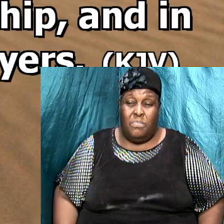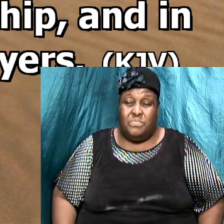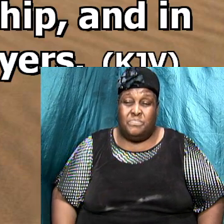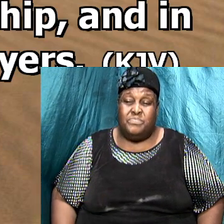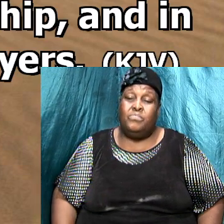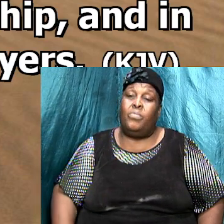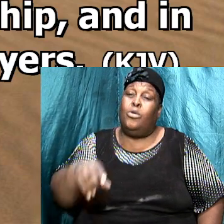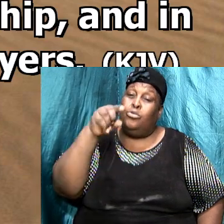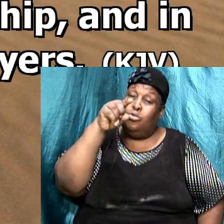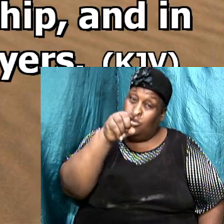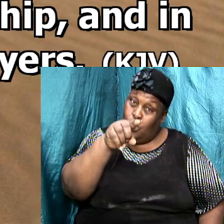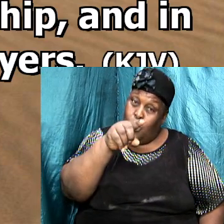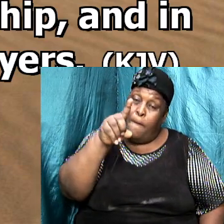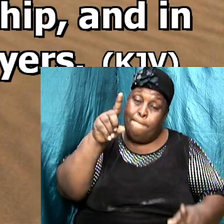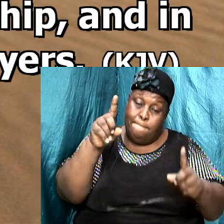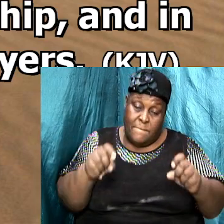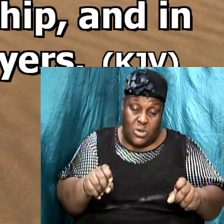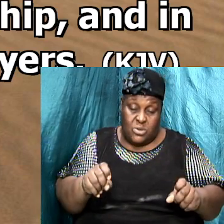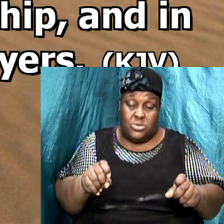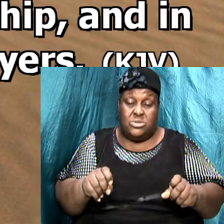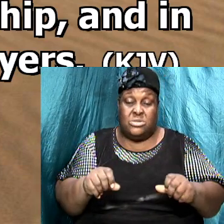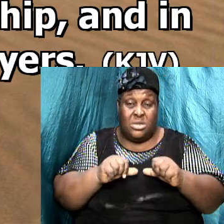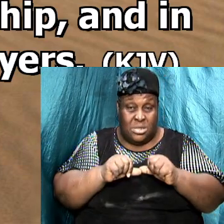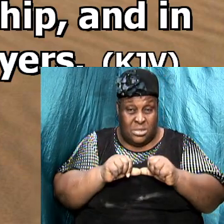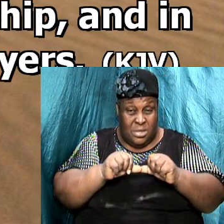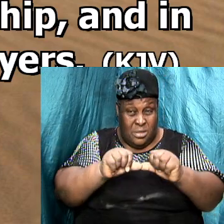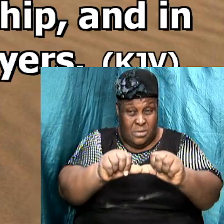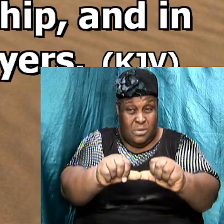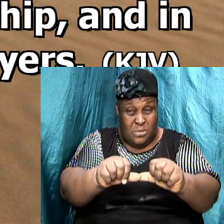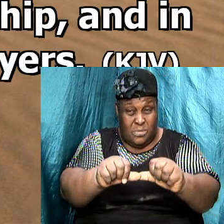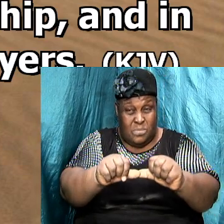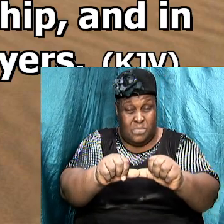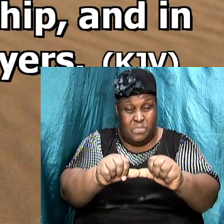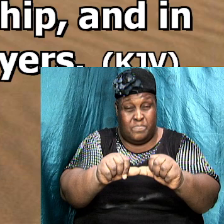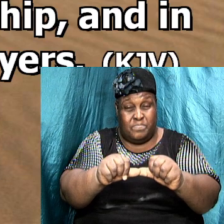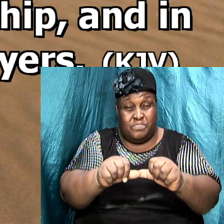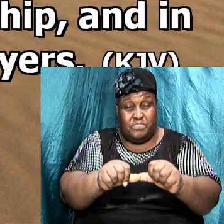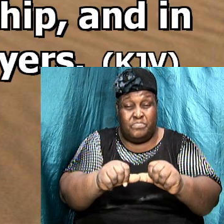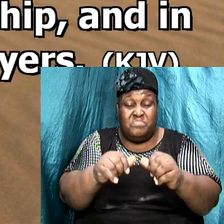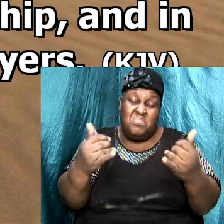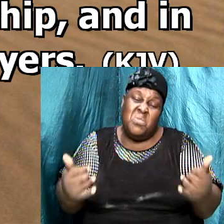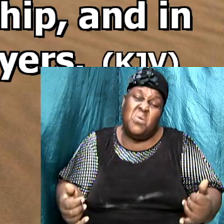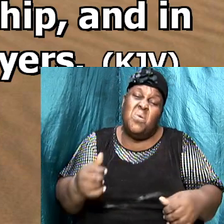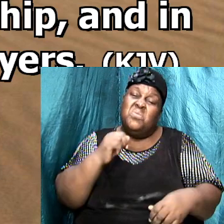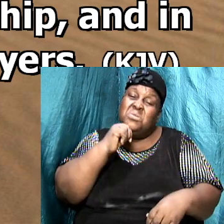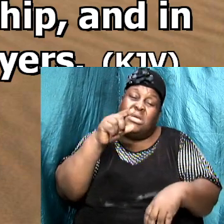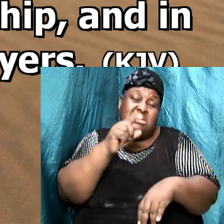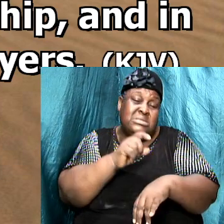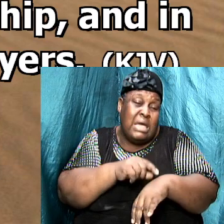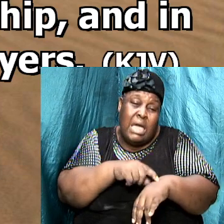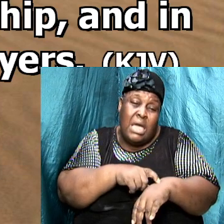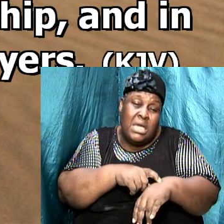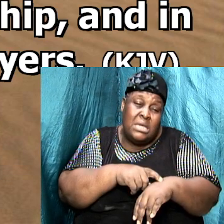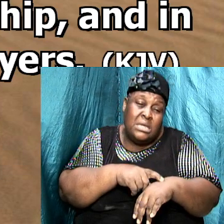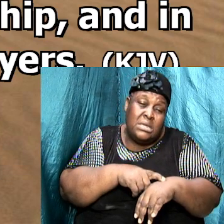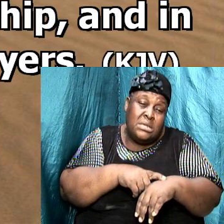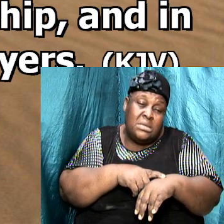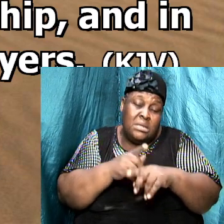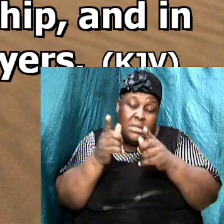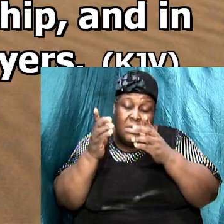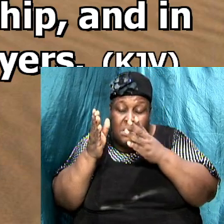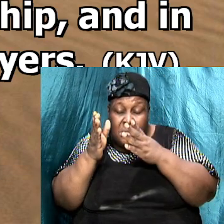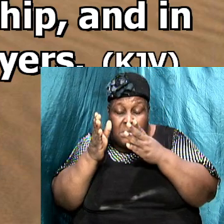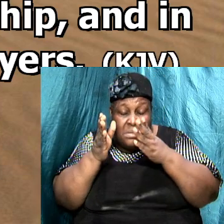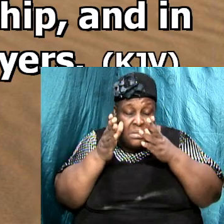you must continue steadfastly. Now is not the time to be looking to the left or